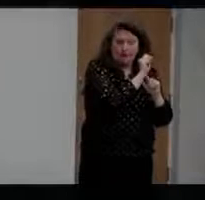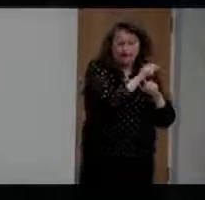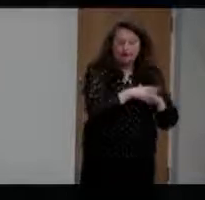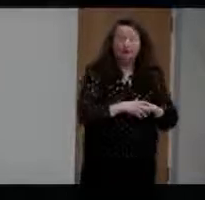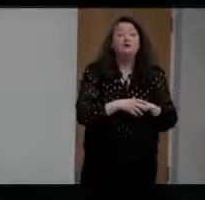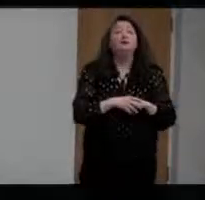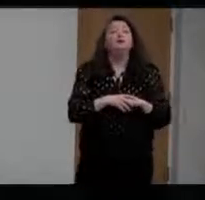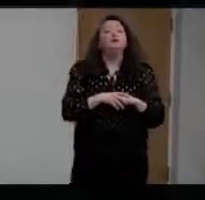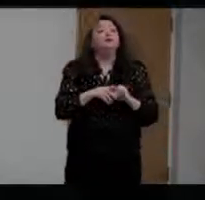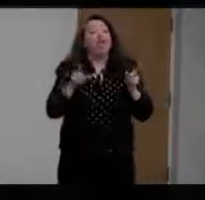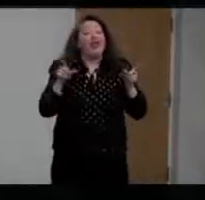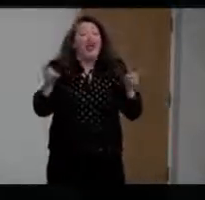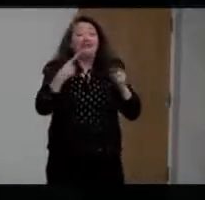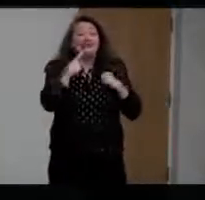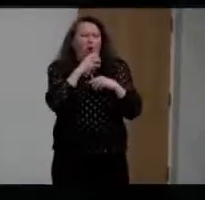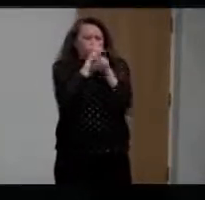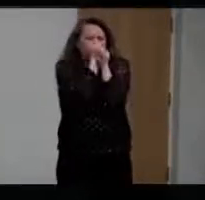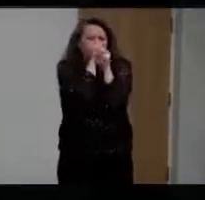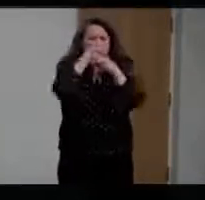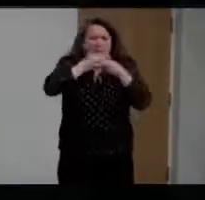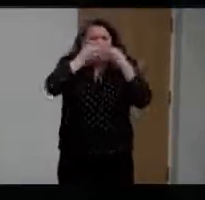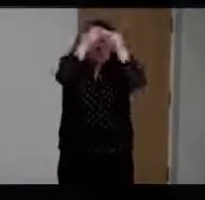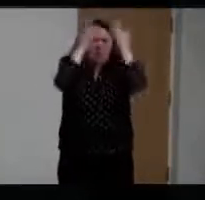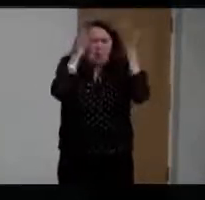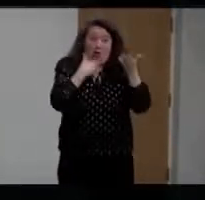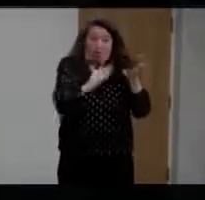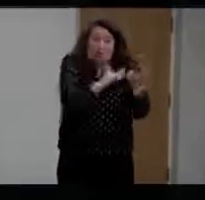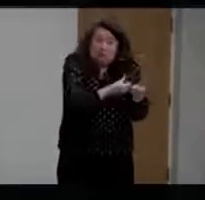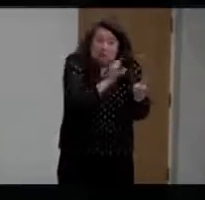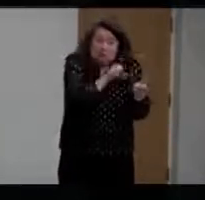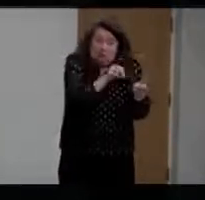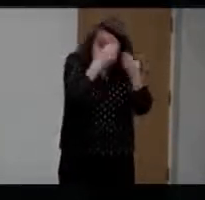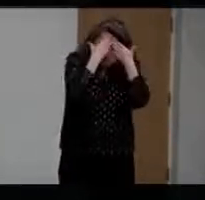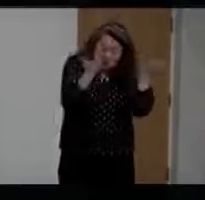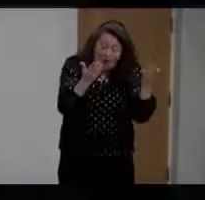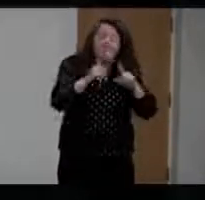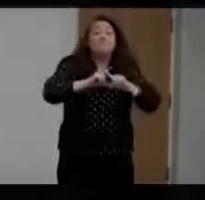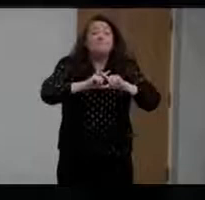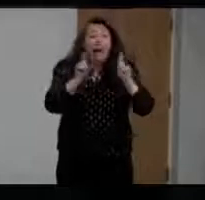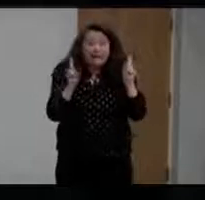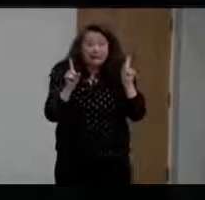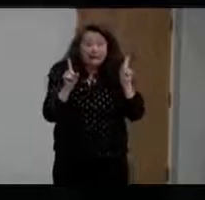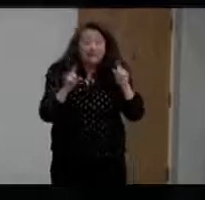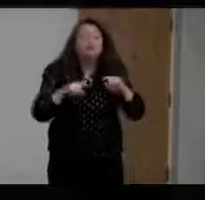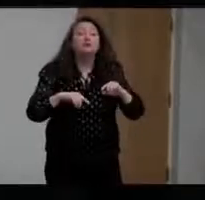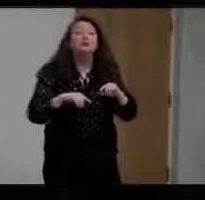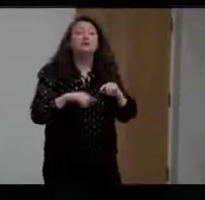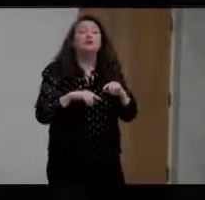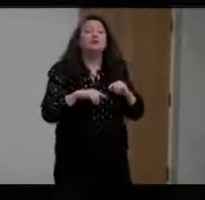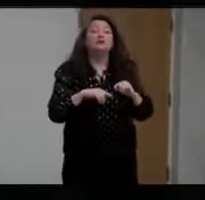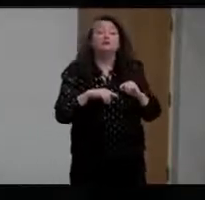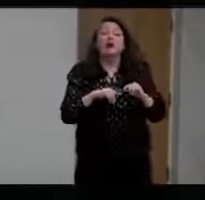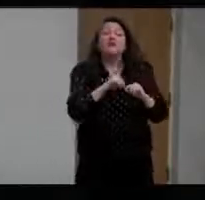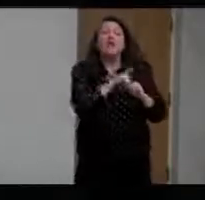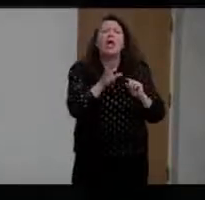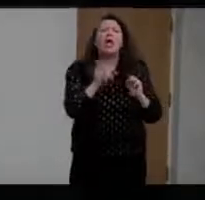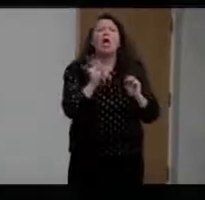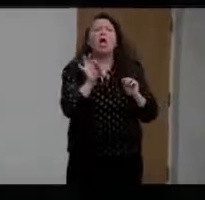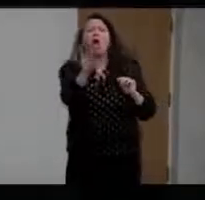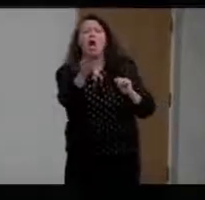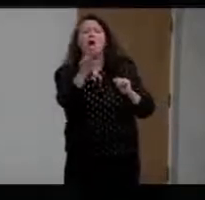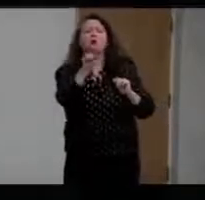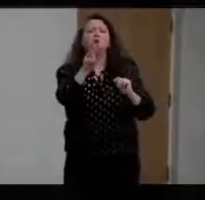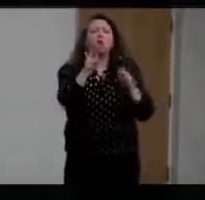Perhaps there's no reason to believe that's not true. It was presented in the form of a news piece that